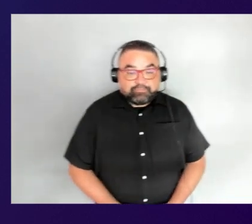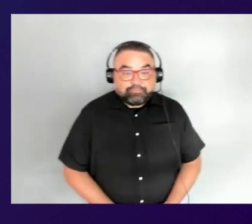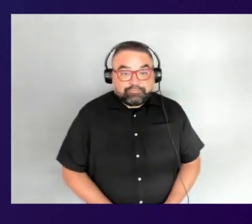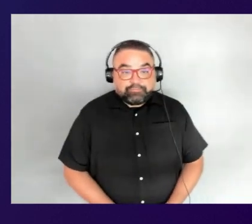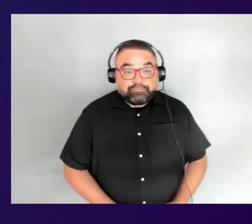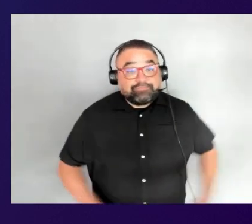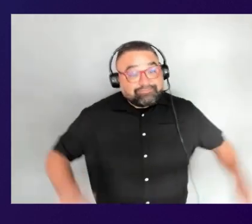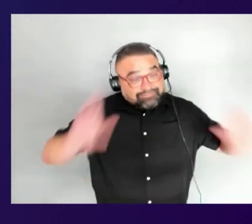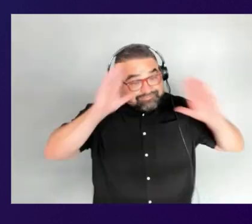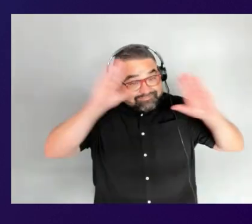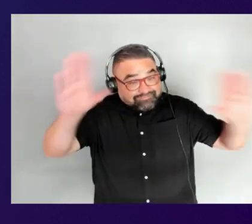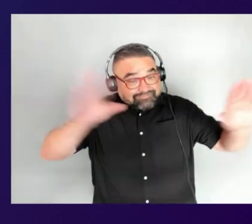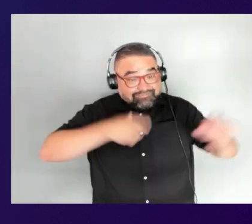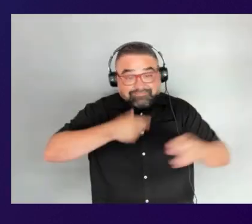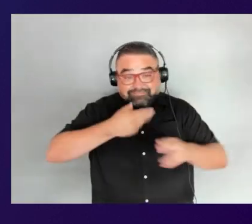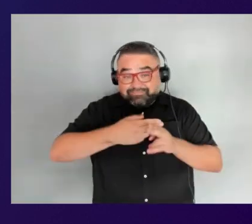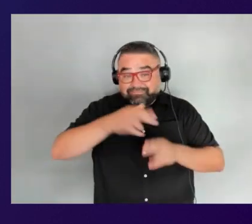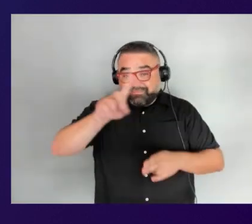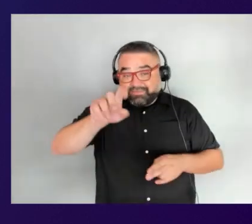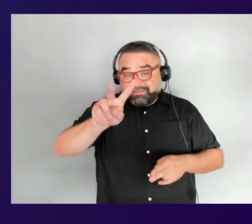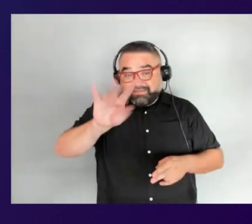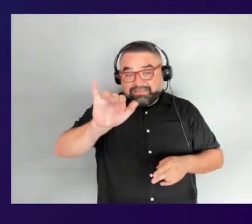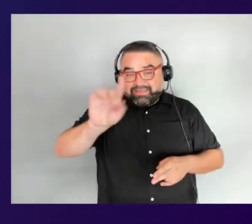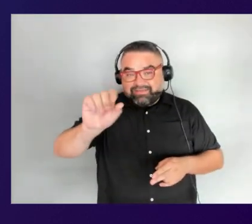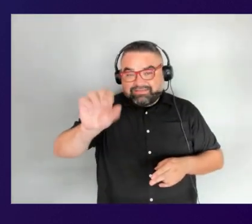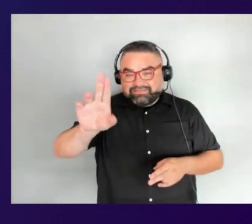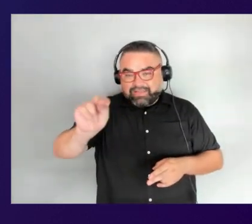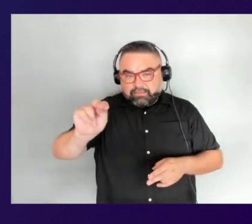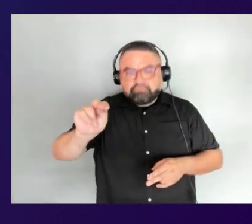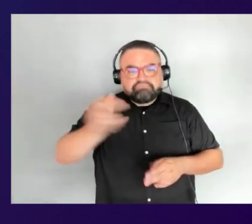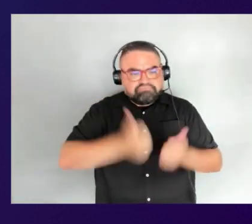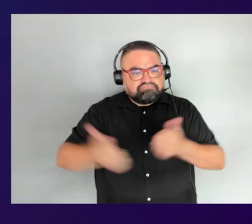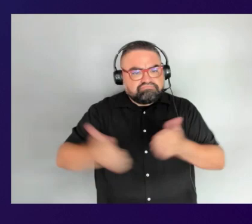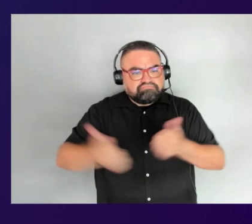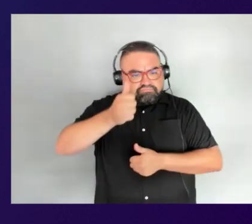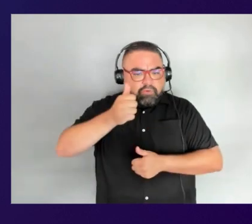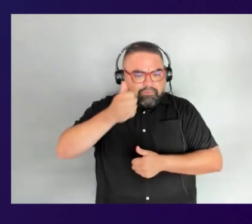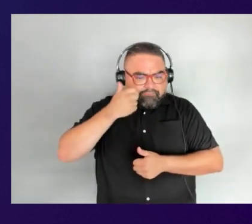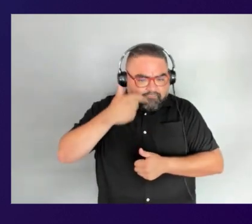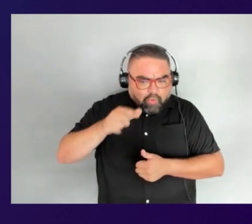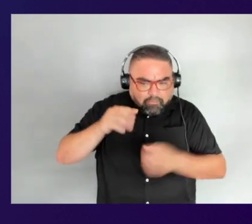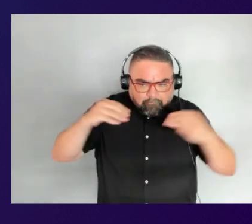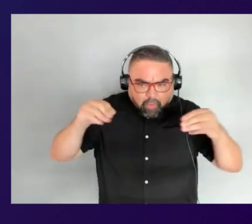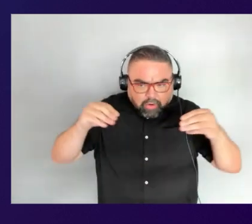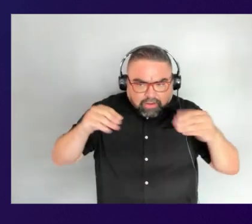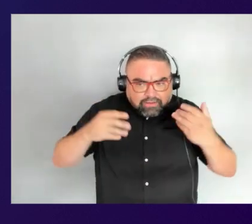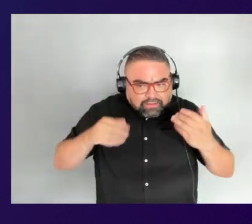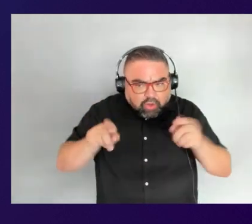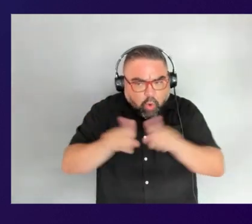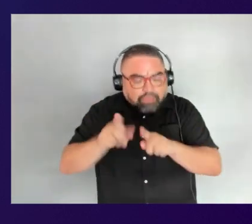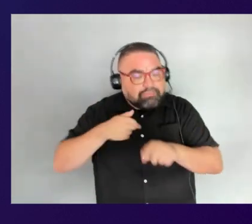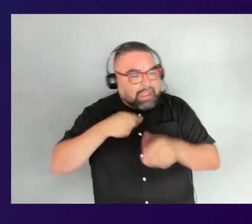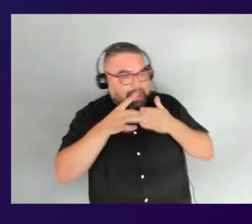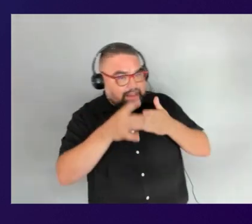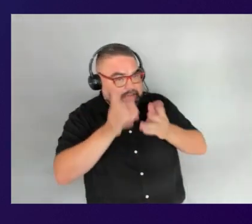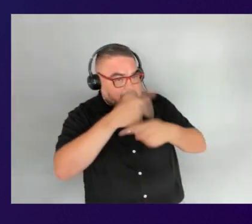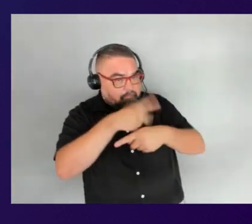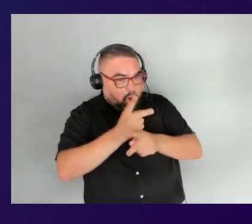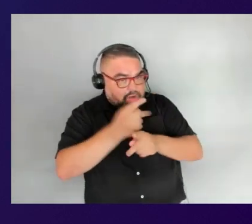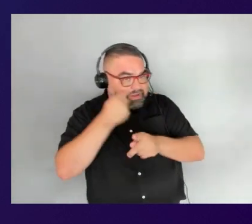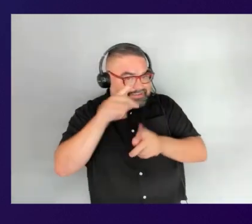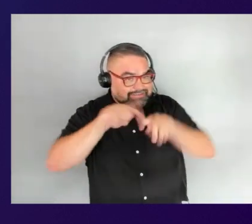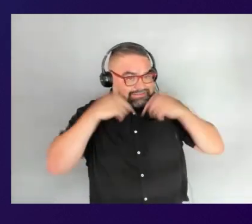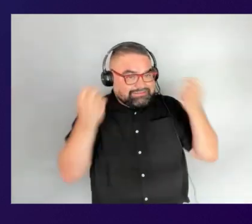Hi, I'm David Stein. I'm the Principal Go-to-Market Specialist for Amazon FSx. And I'm Andy Krudge. I lead the product team for the Amazon FSx for NetApp